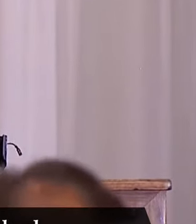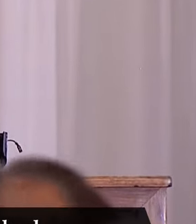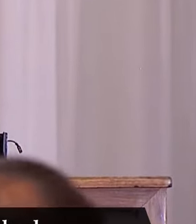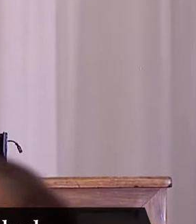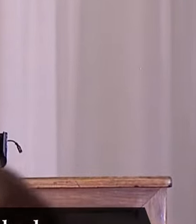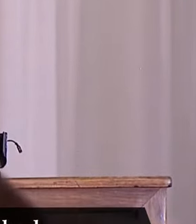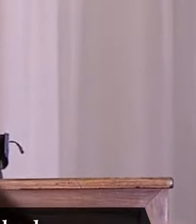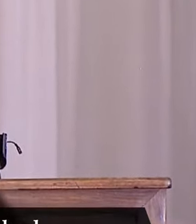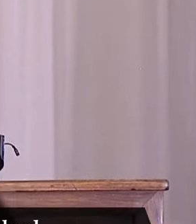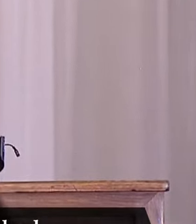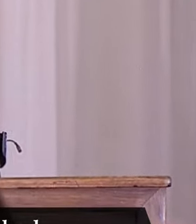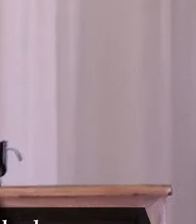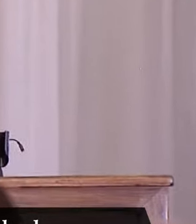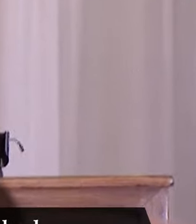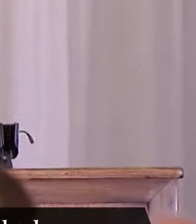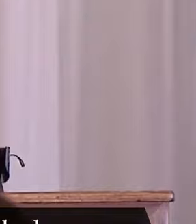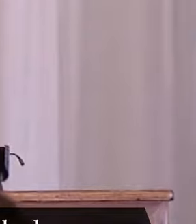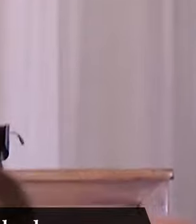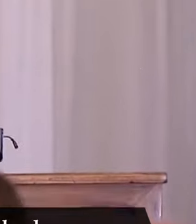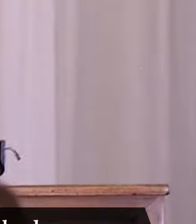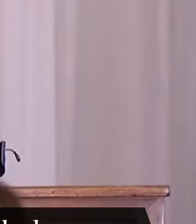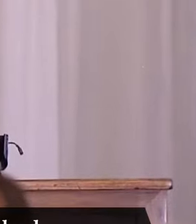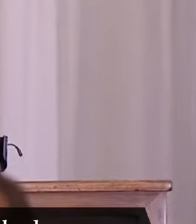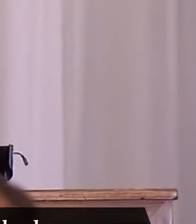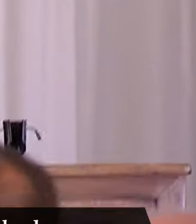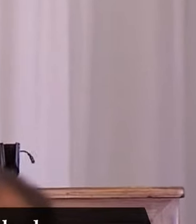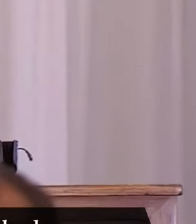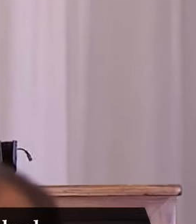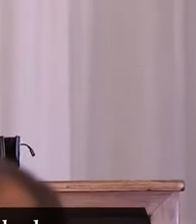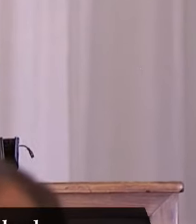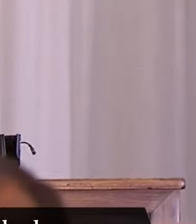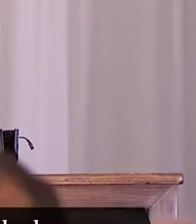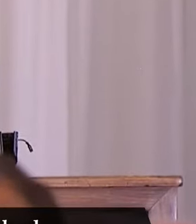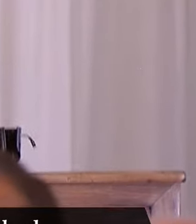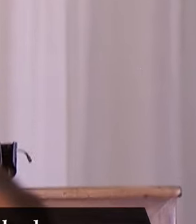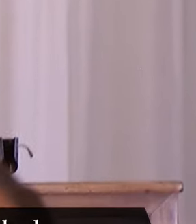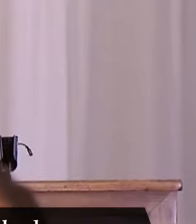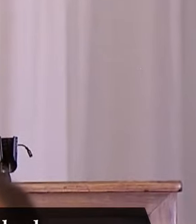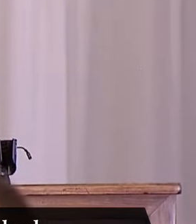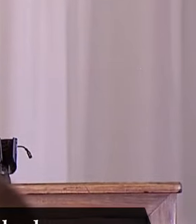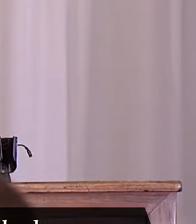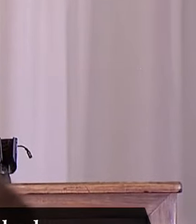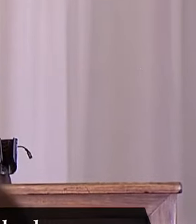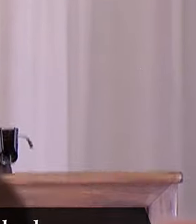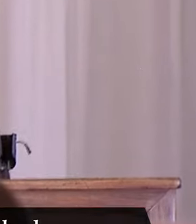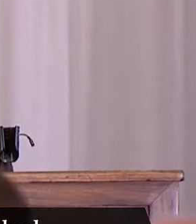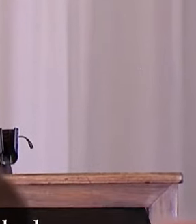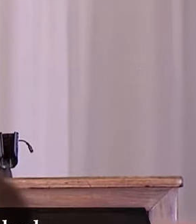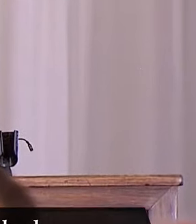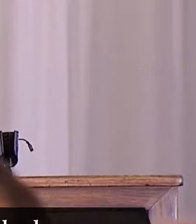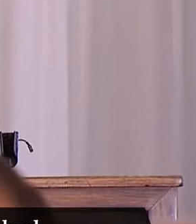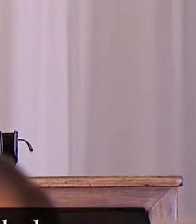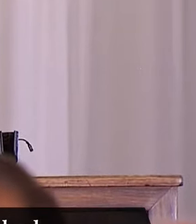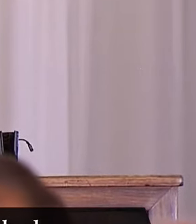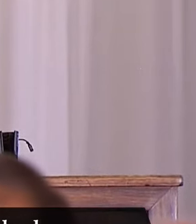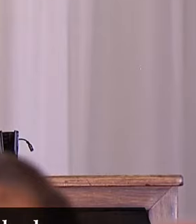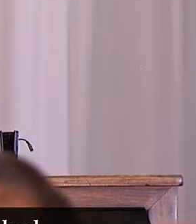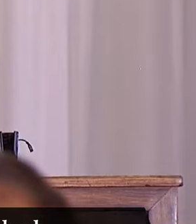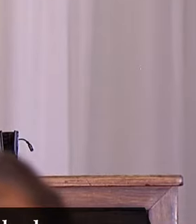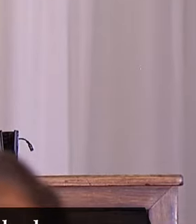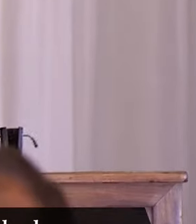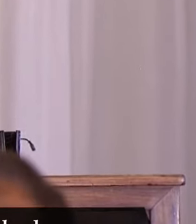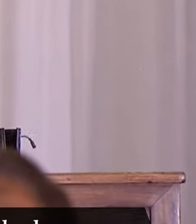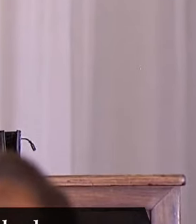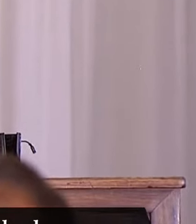Aziz grew up in Ferreira's town, a stone's throw away from the offices of the ANC, the Transvaal Indian Congress, and